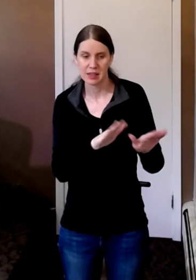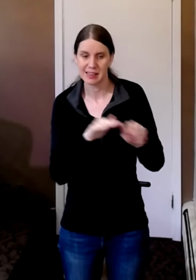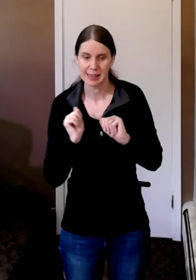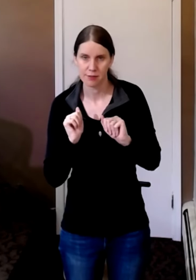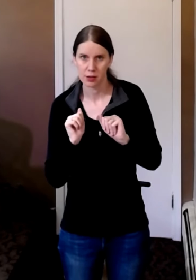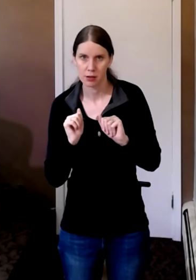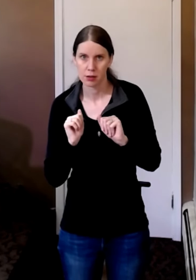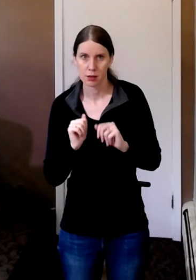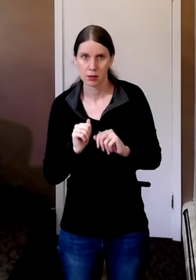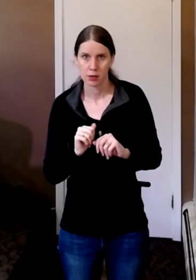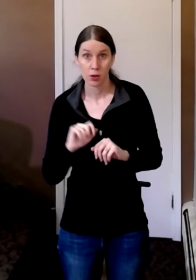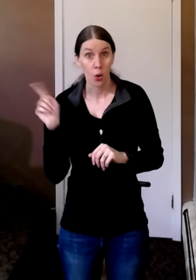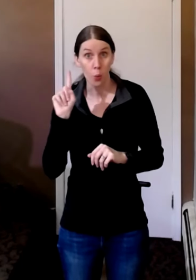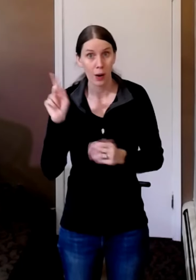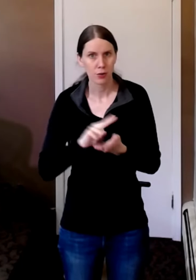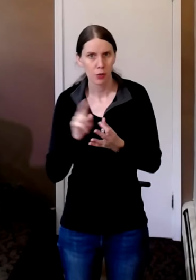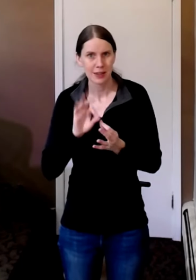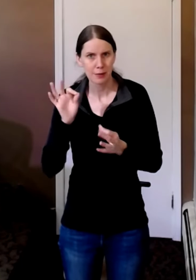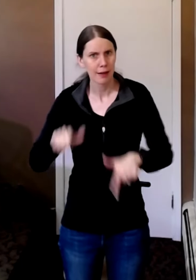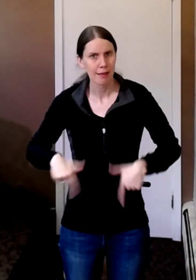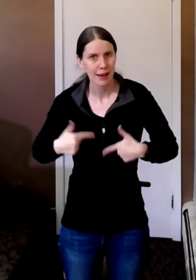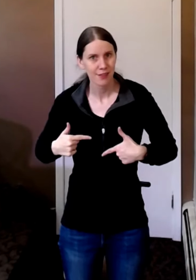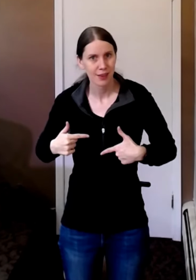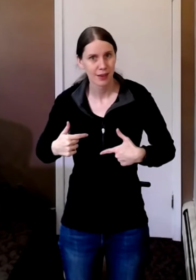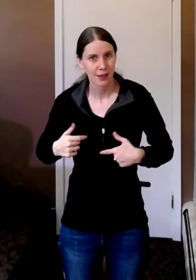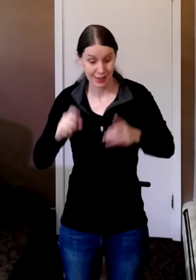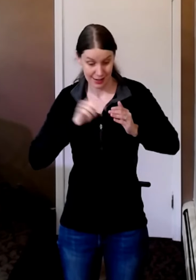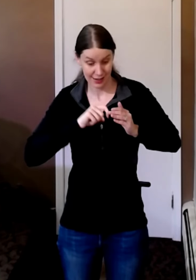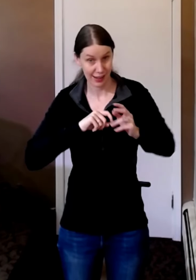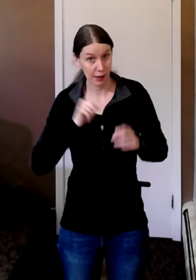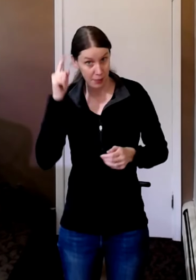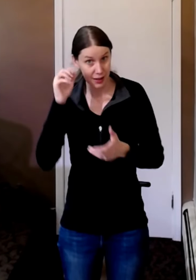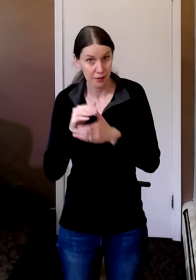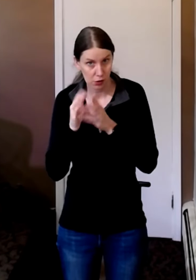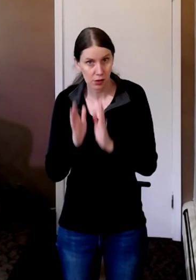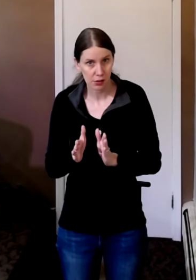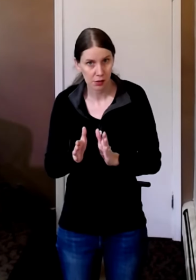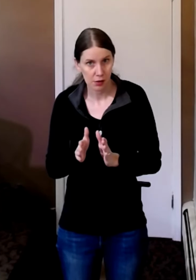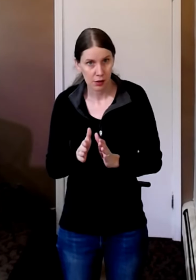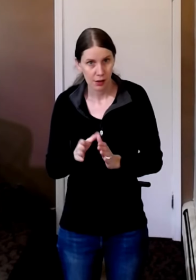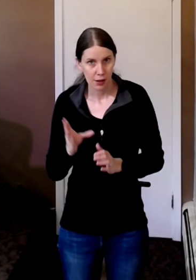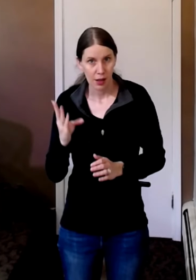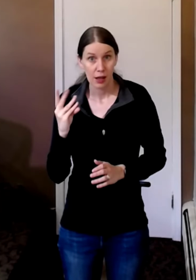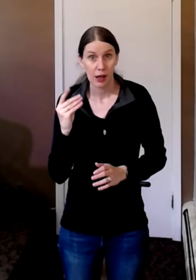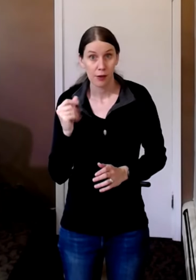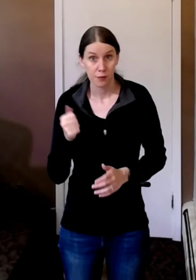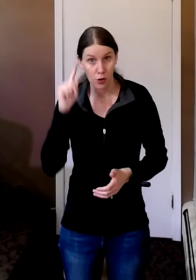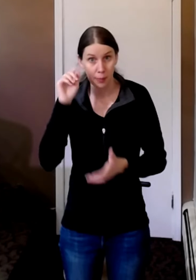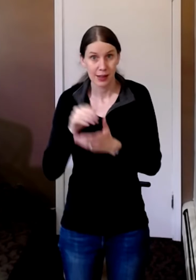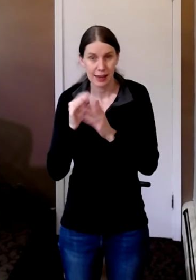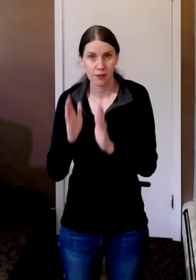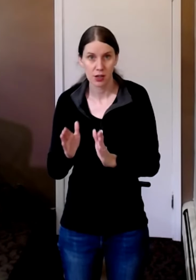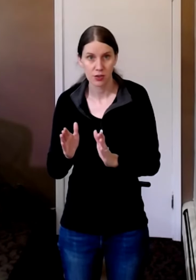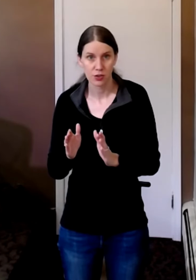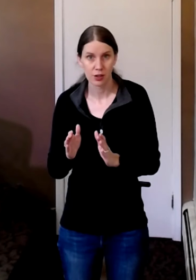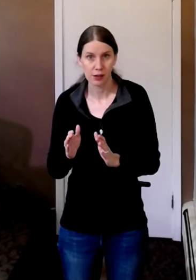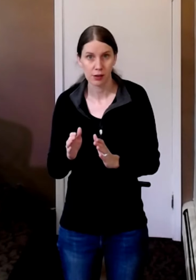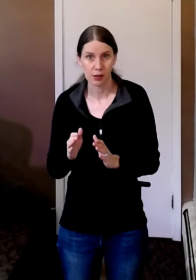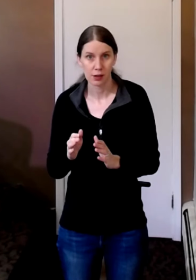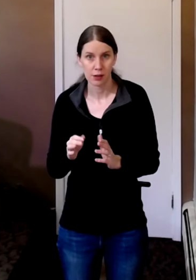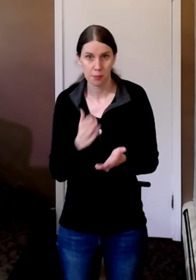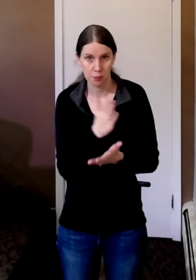withdrawing, because where's the Holy Spirit live? In us, believers. There are fewer of us believers as a percentage